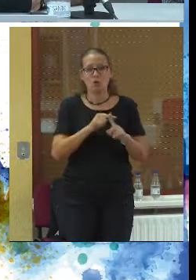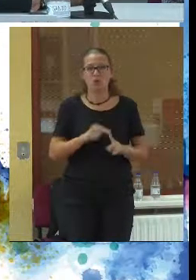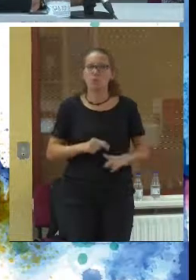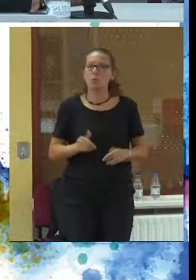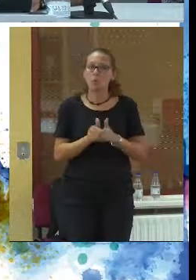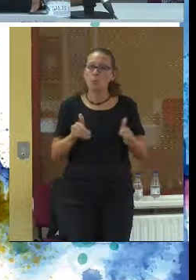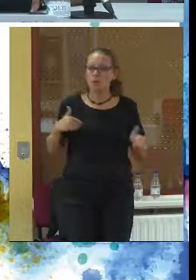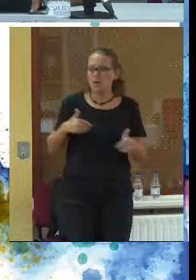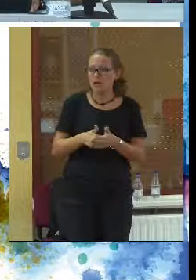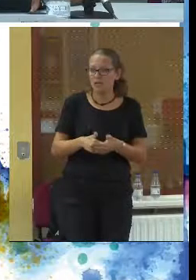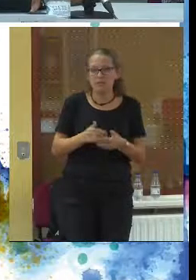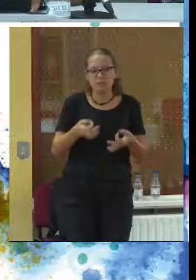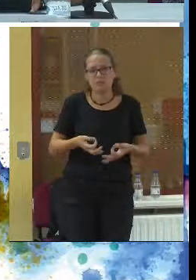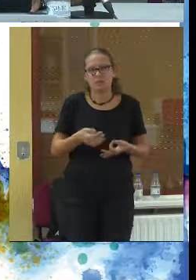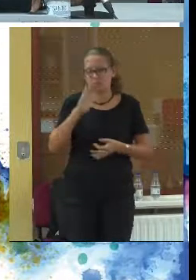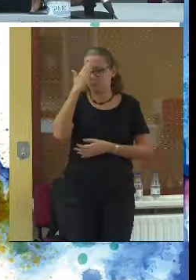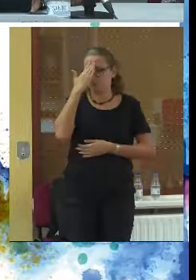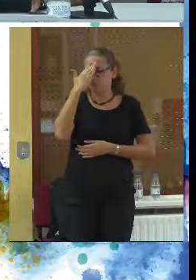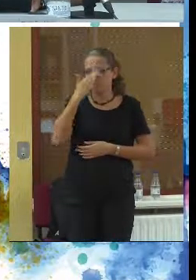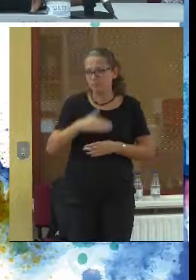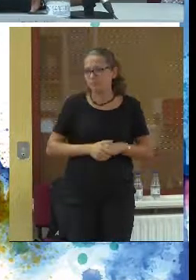big objectives.